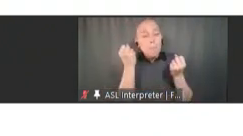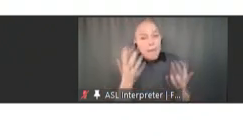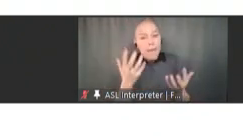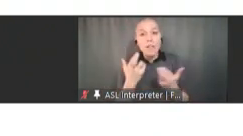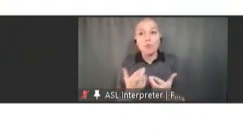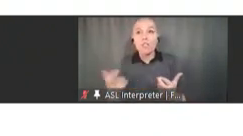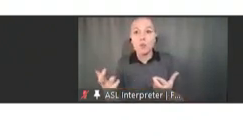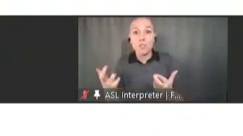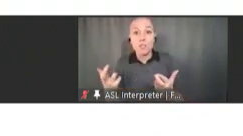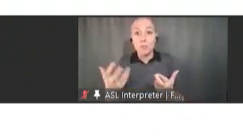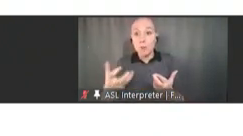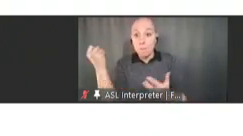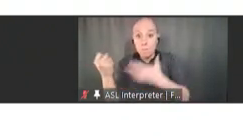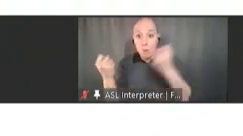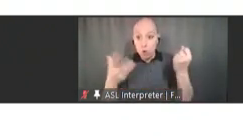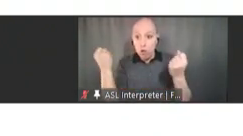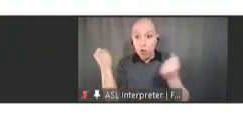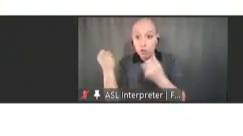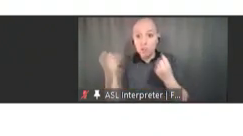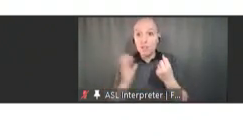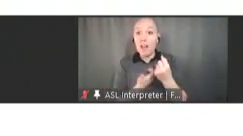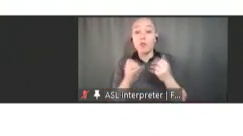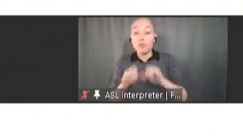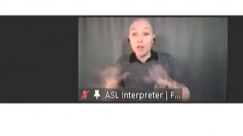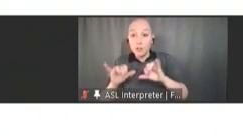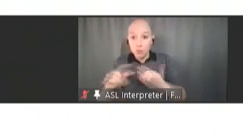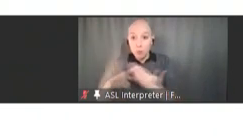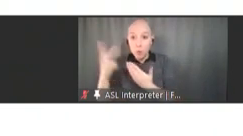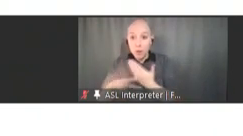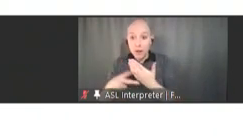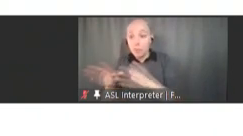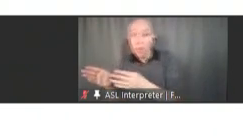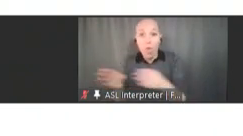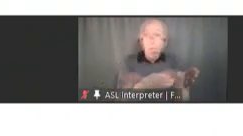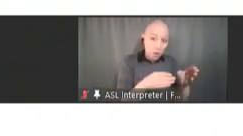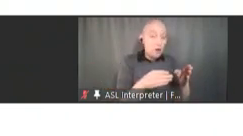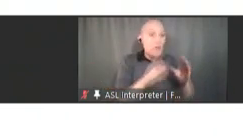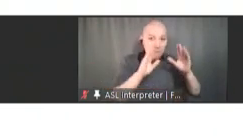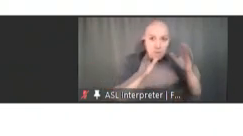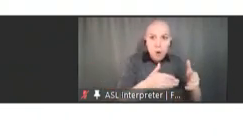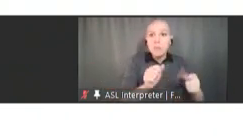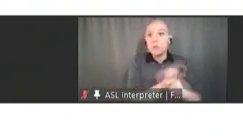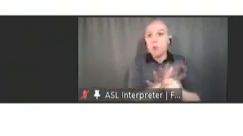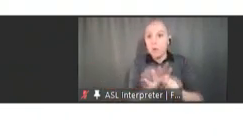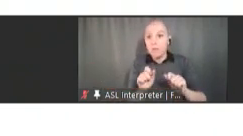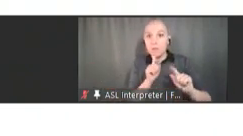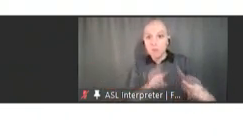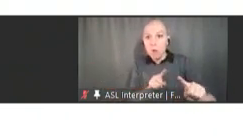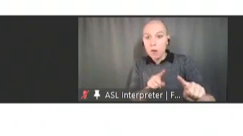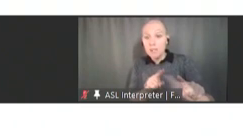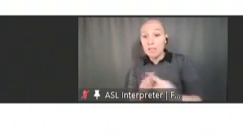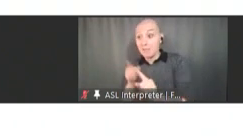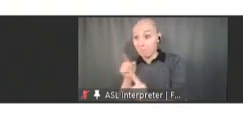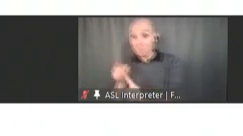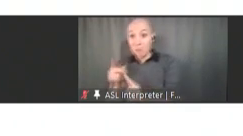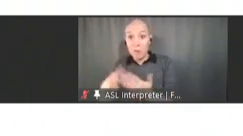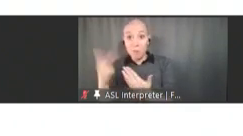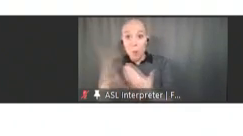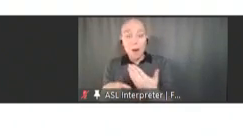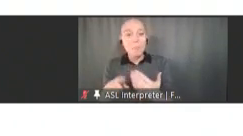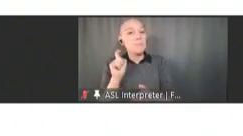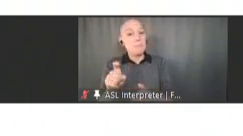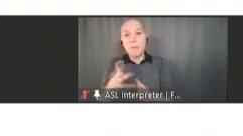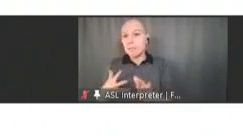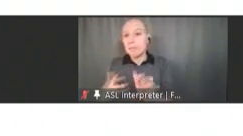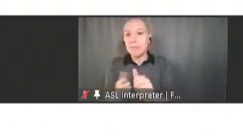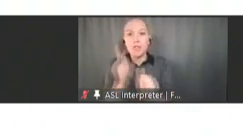routine programs to focus on the ongoing pandemic response, and catch-up programs will be required as a result. We are very grateful